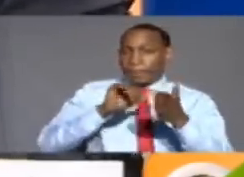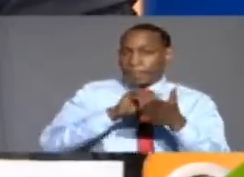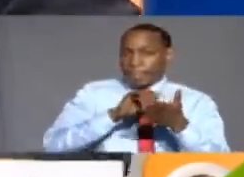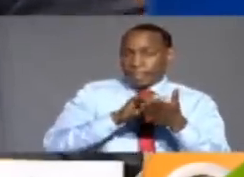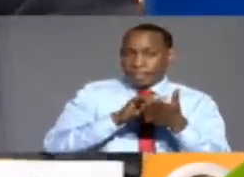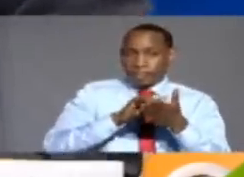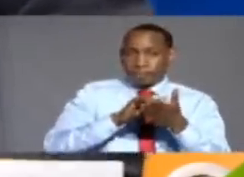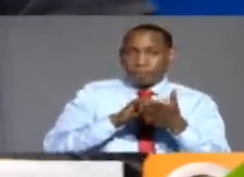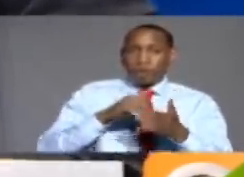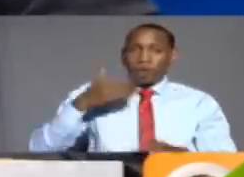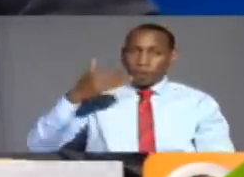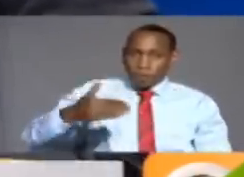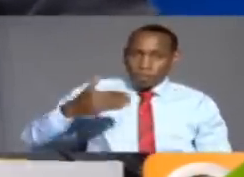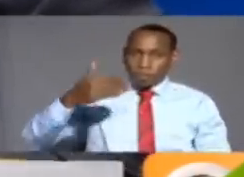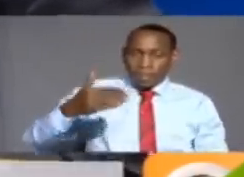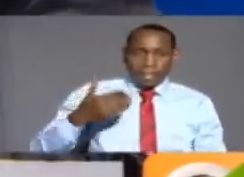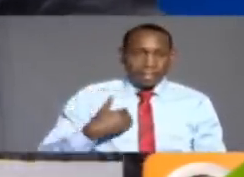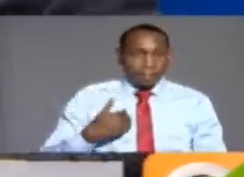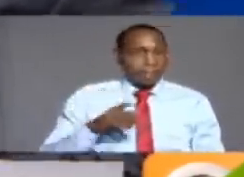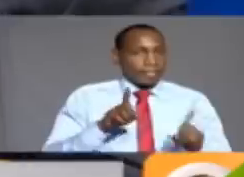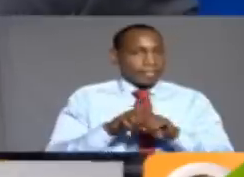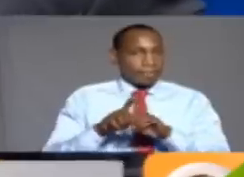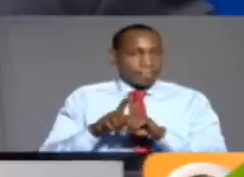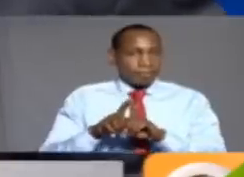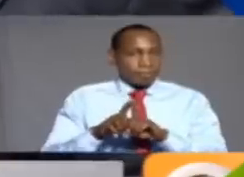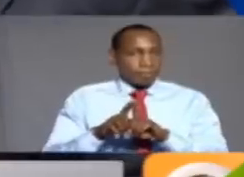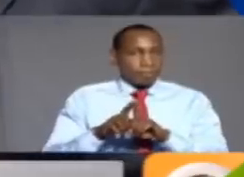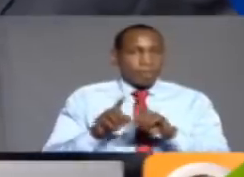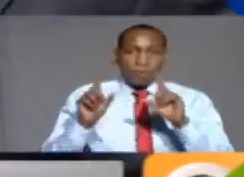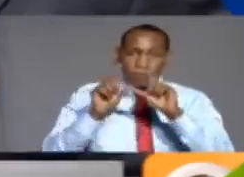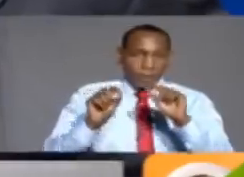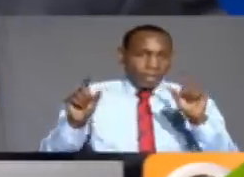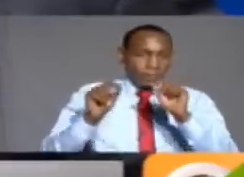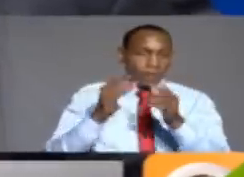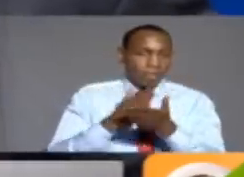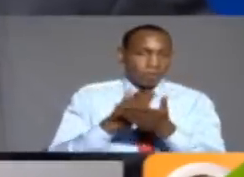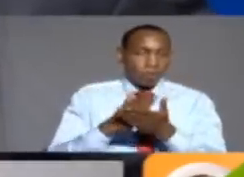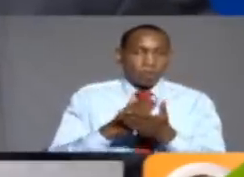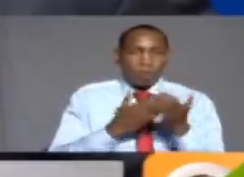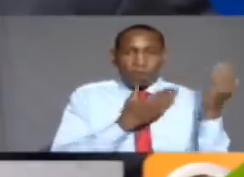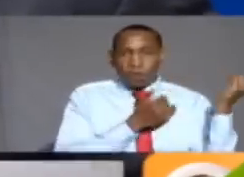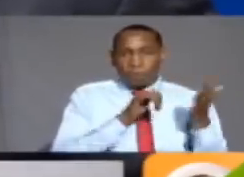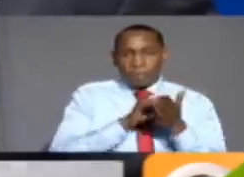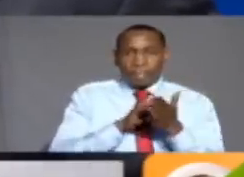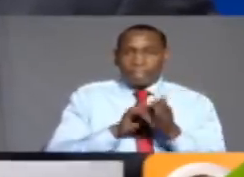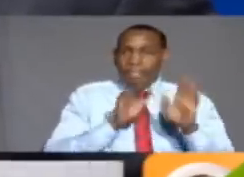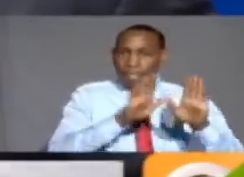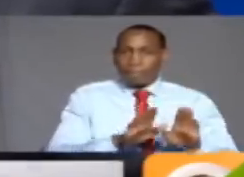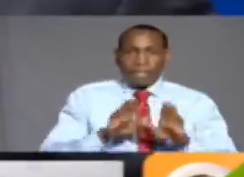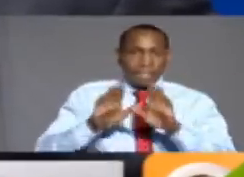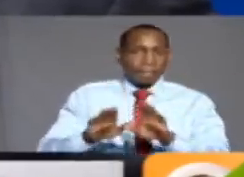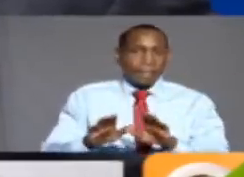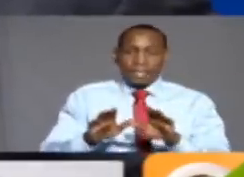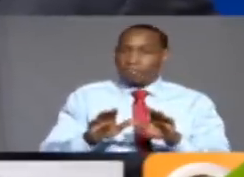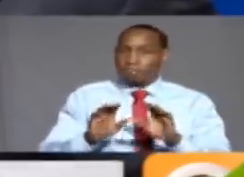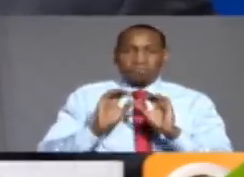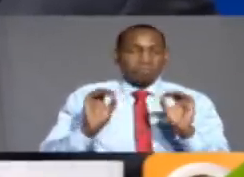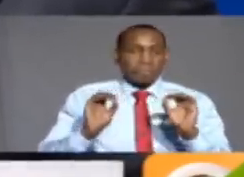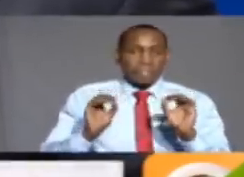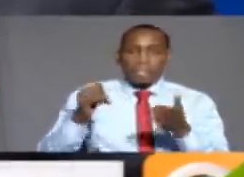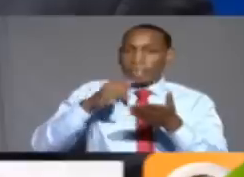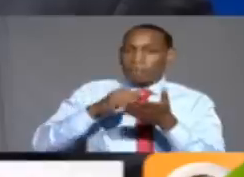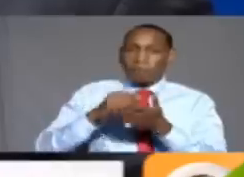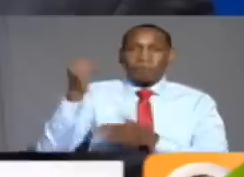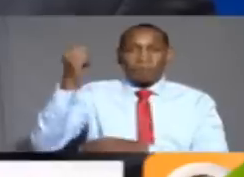the problem that you keep having, and this is why I honestly, Hussein, wish we were not doing these campaigns we were doing. Mm-hmm. I wish we were not involved